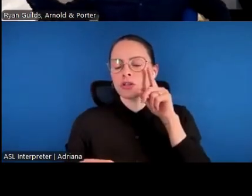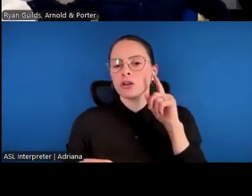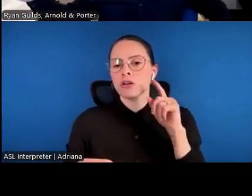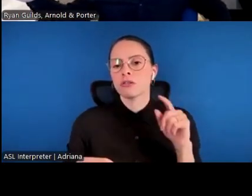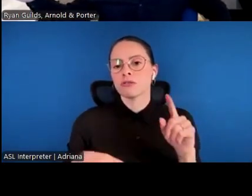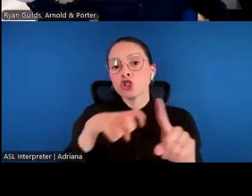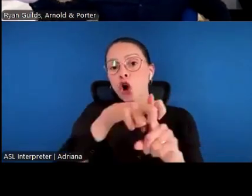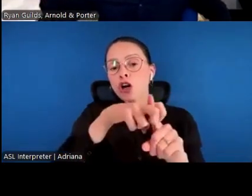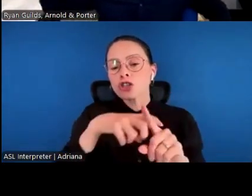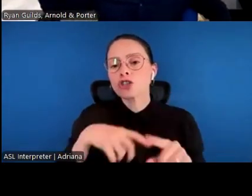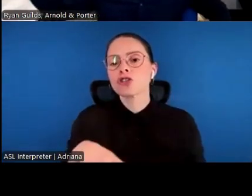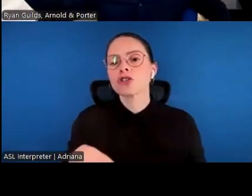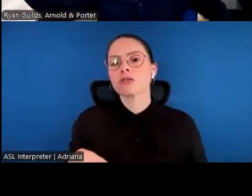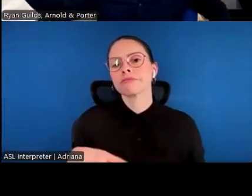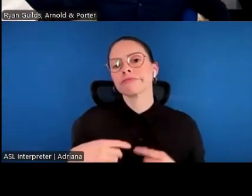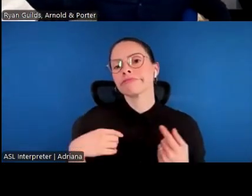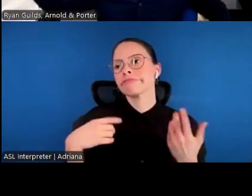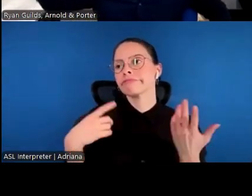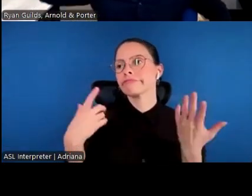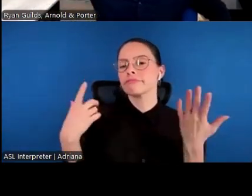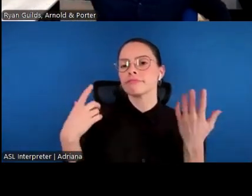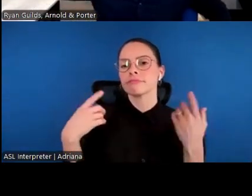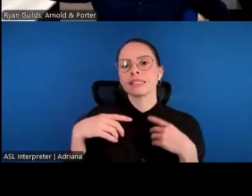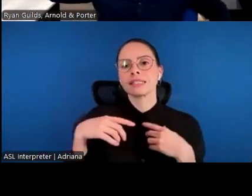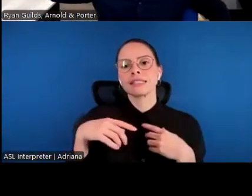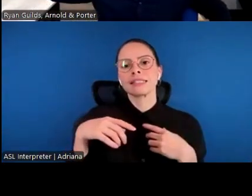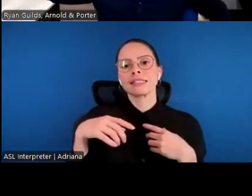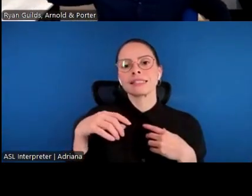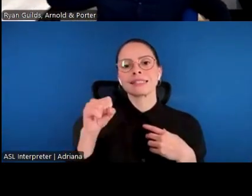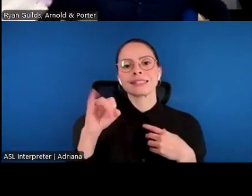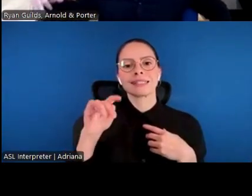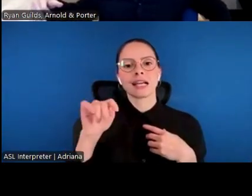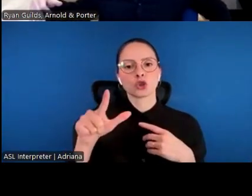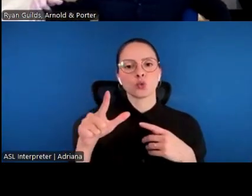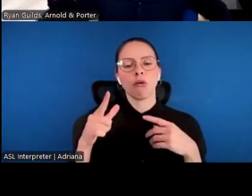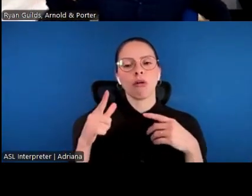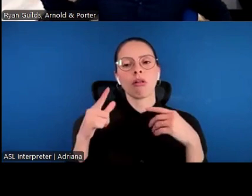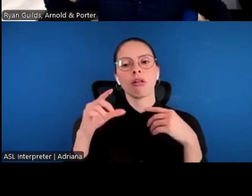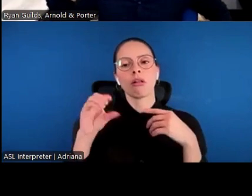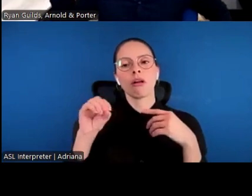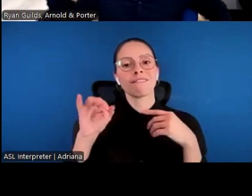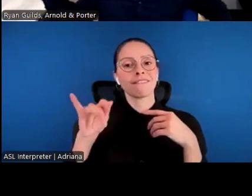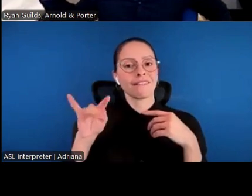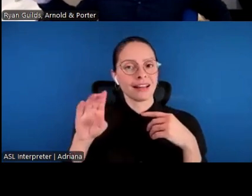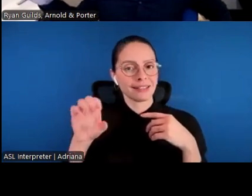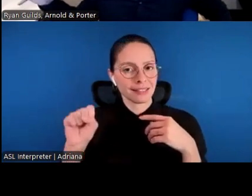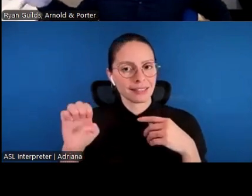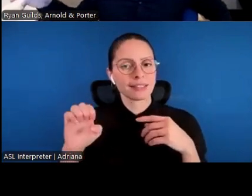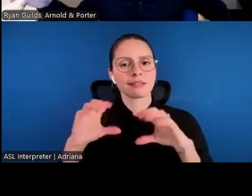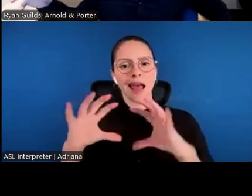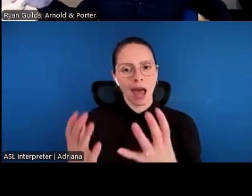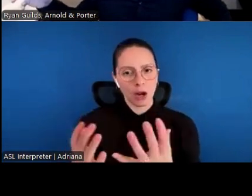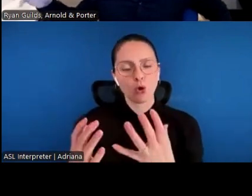Article 120 offenses are the sexual offense category, and within there are various types of crimes, right? There